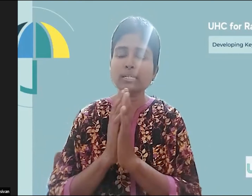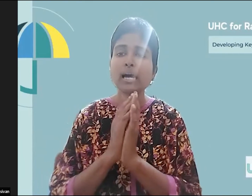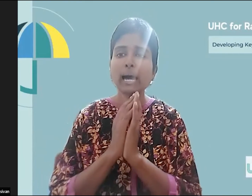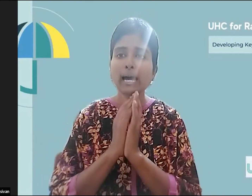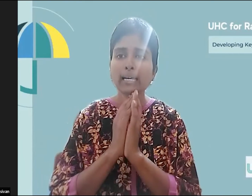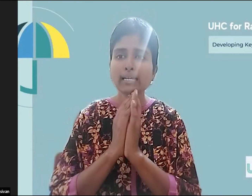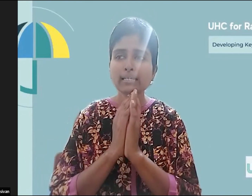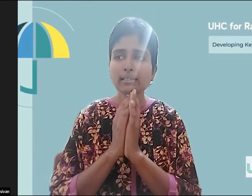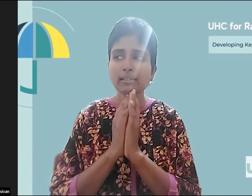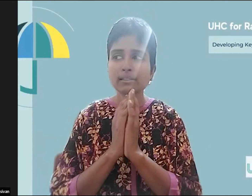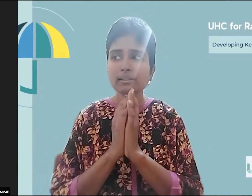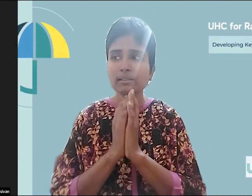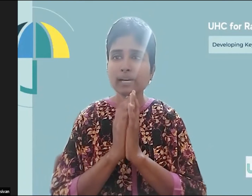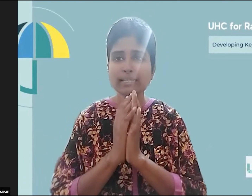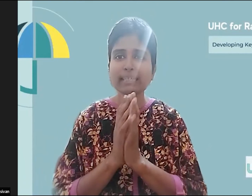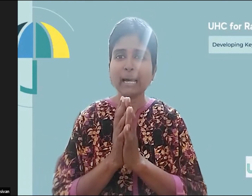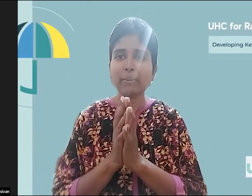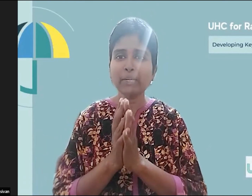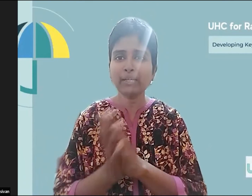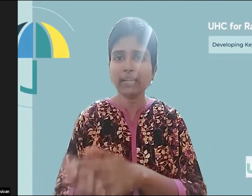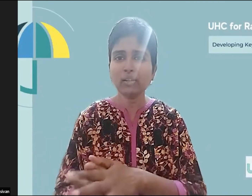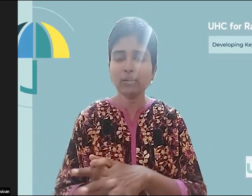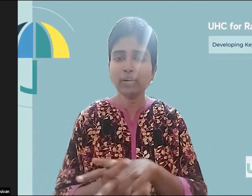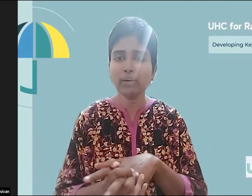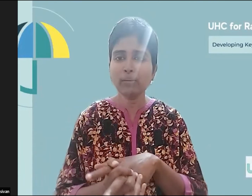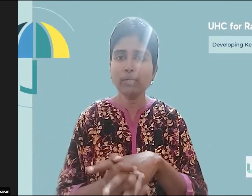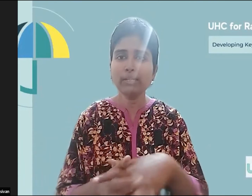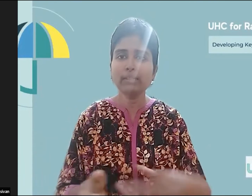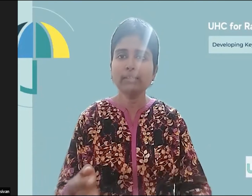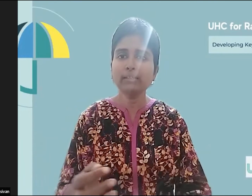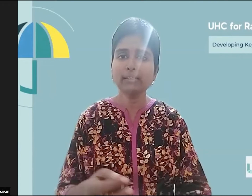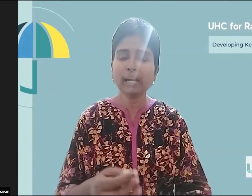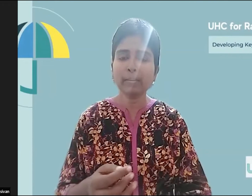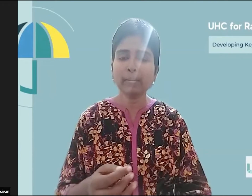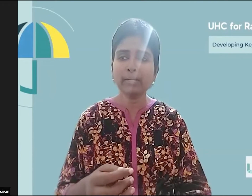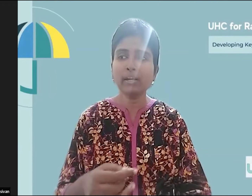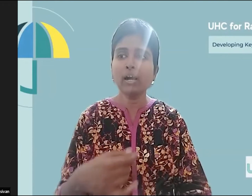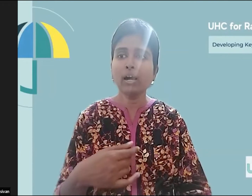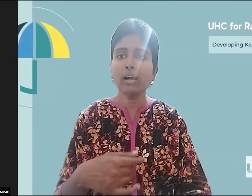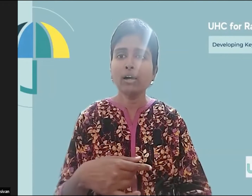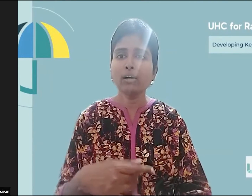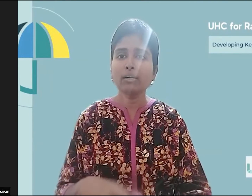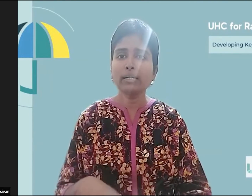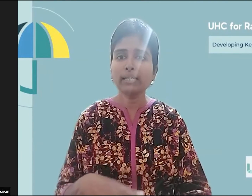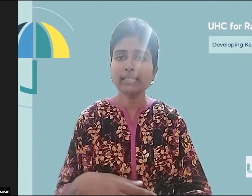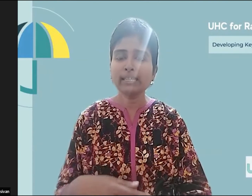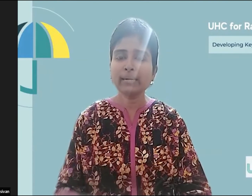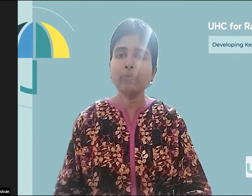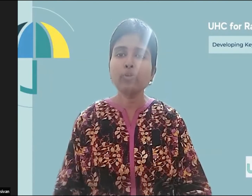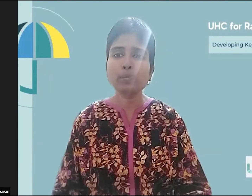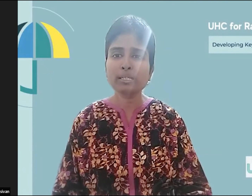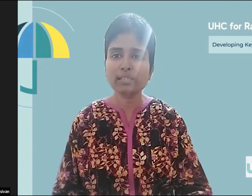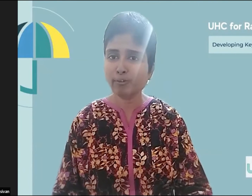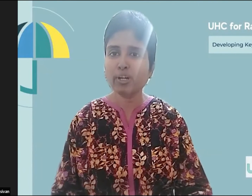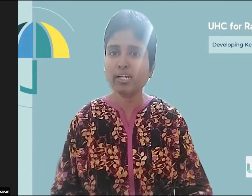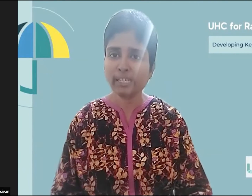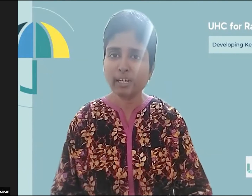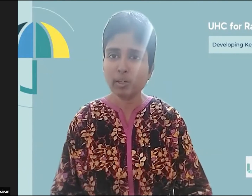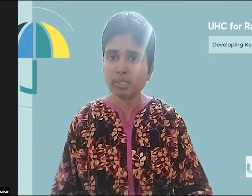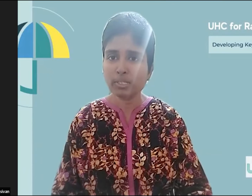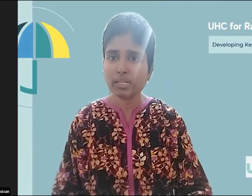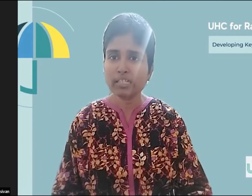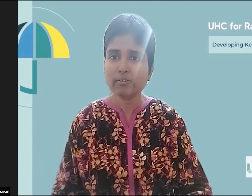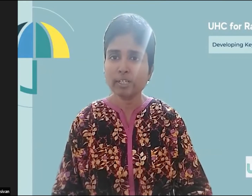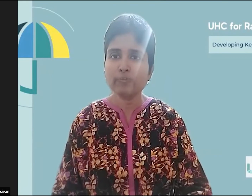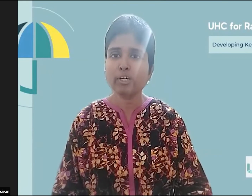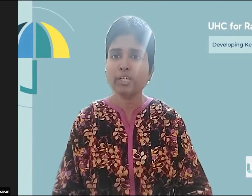this as a campaign. Right now, we have built a campaign in the name UHC for India,